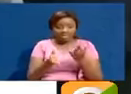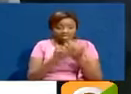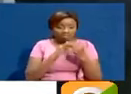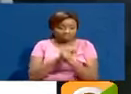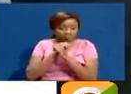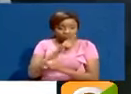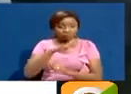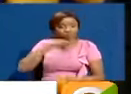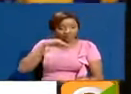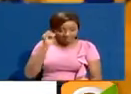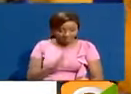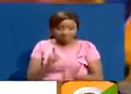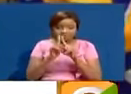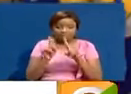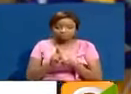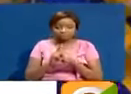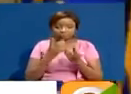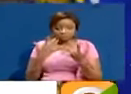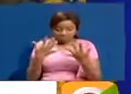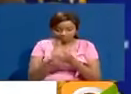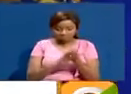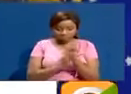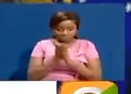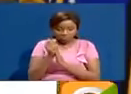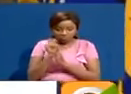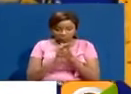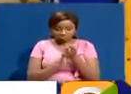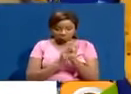death, only the preventive measures such as hand washing,